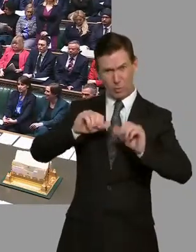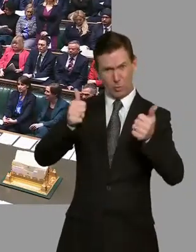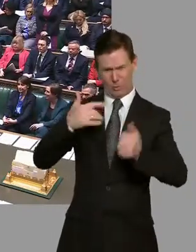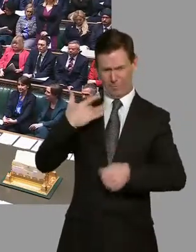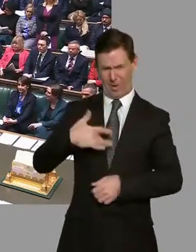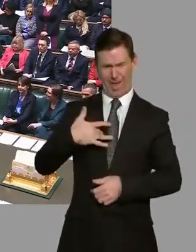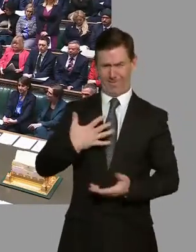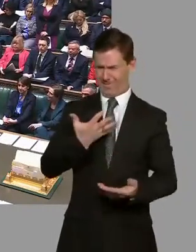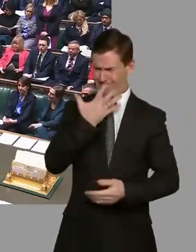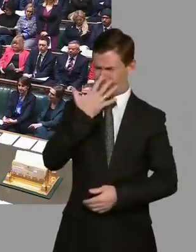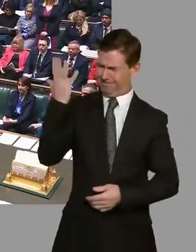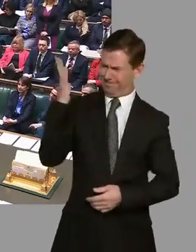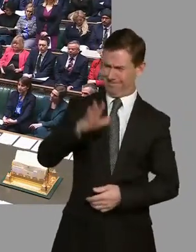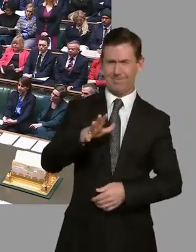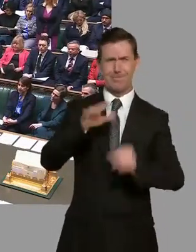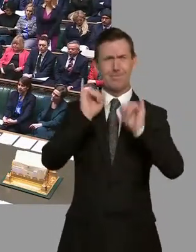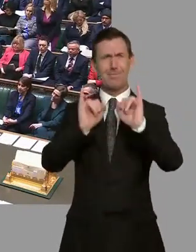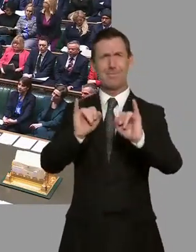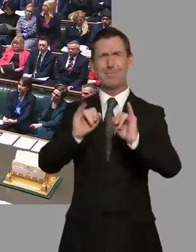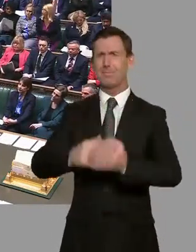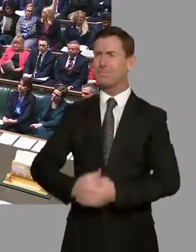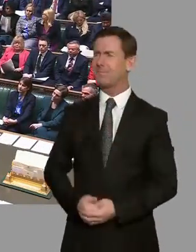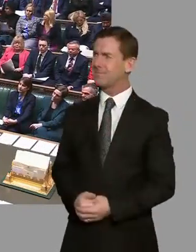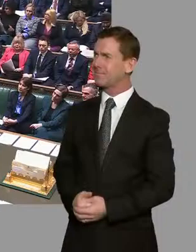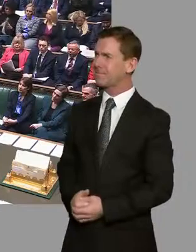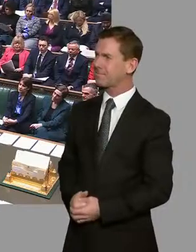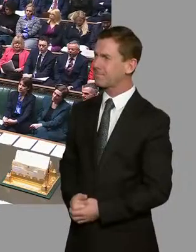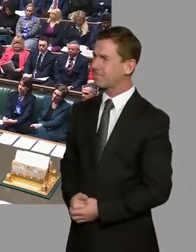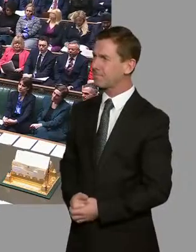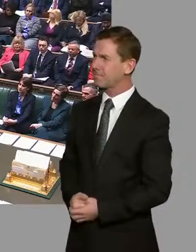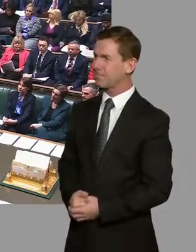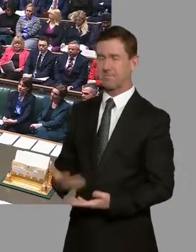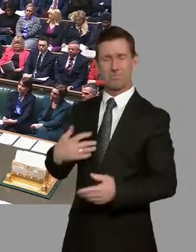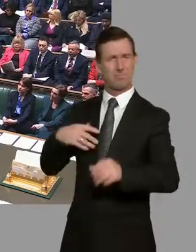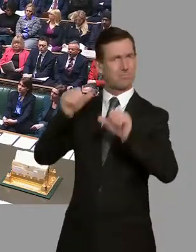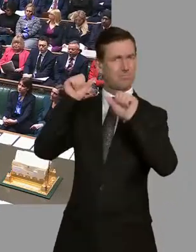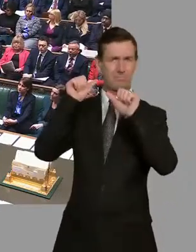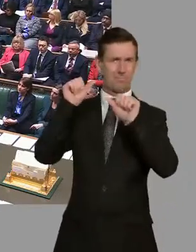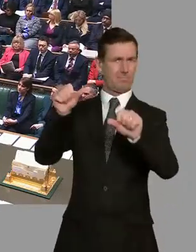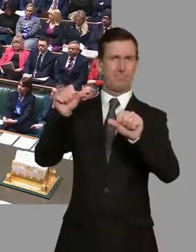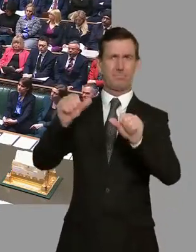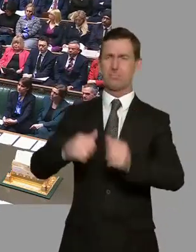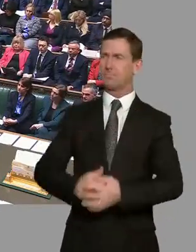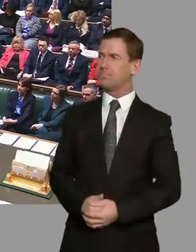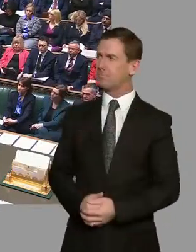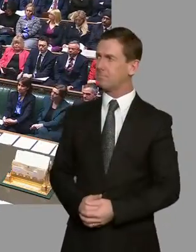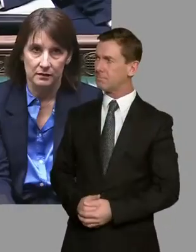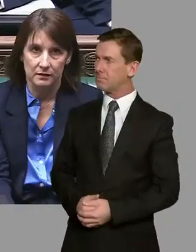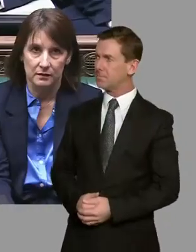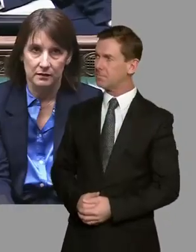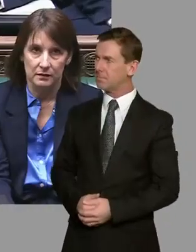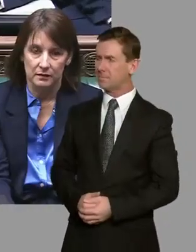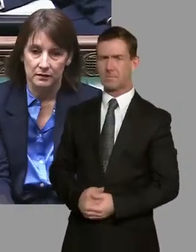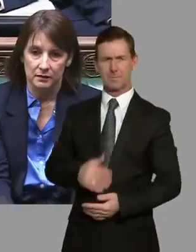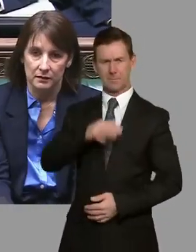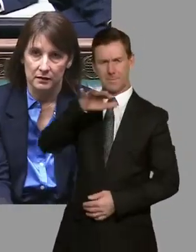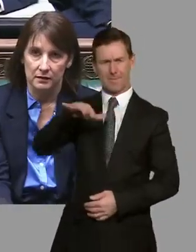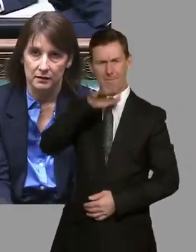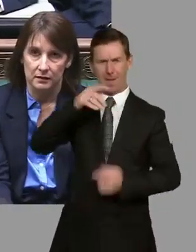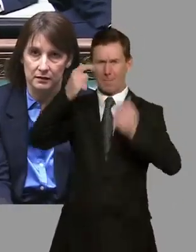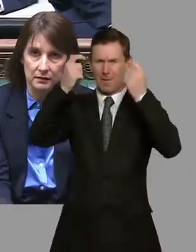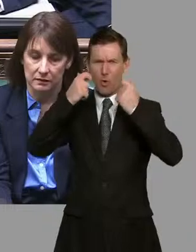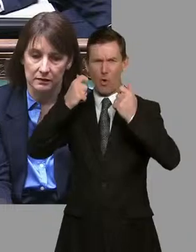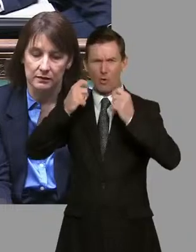And he's right, Mr. Speaker. Family courts must never be a tool that domestic abusers can use to continue